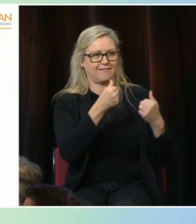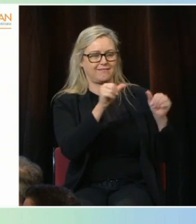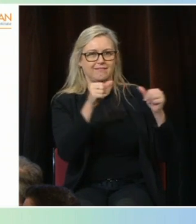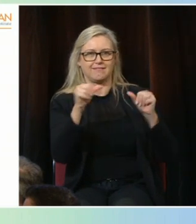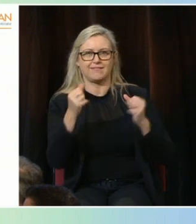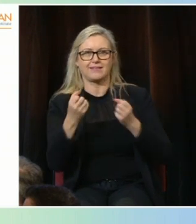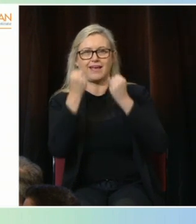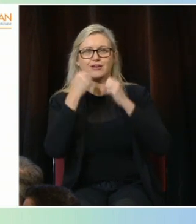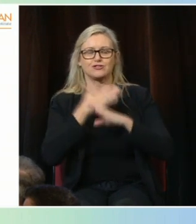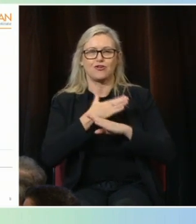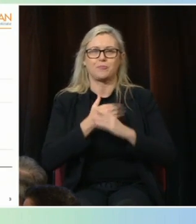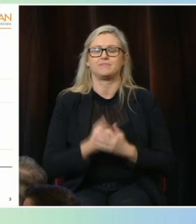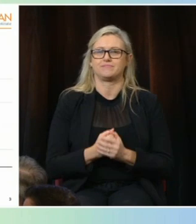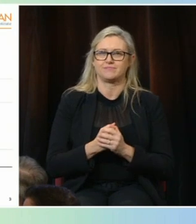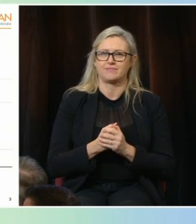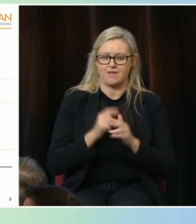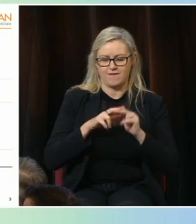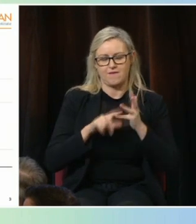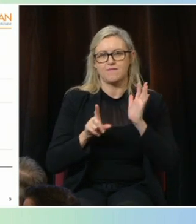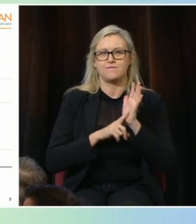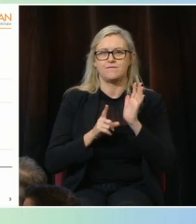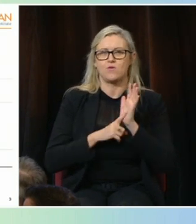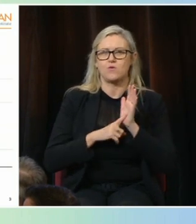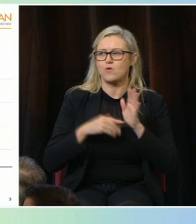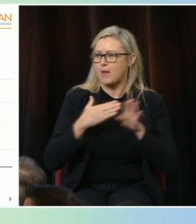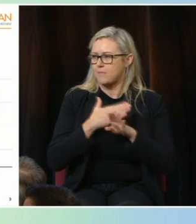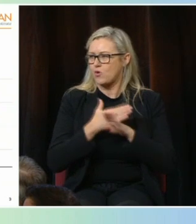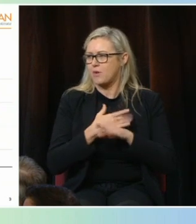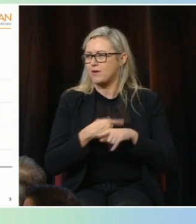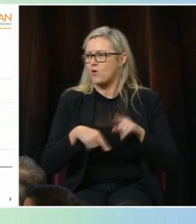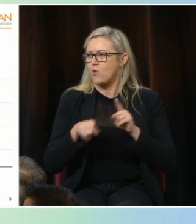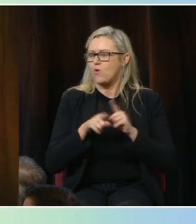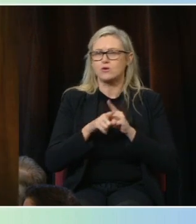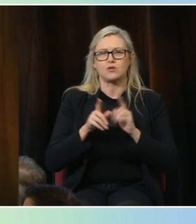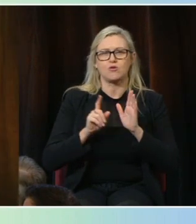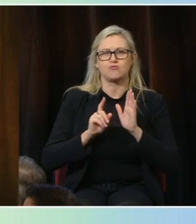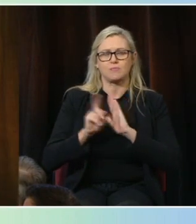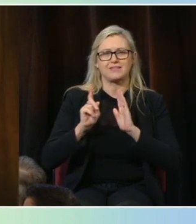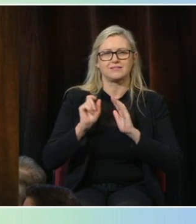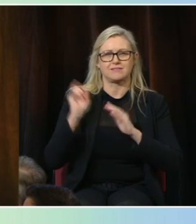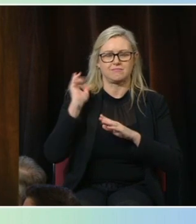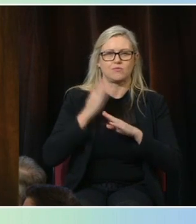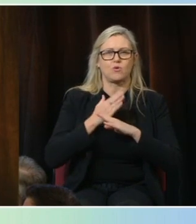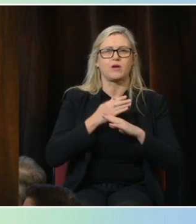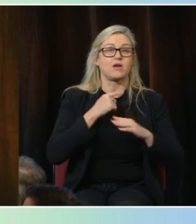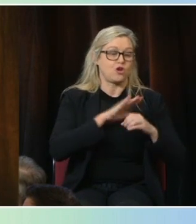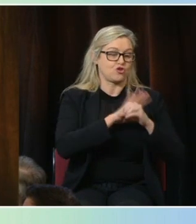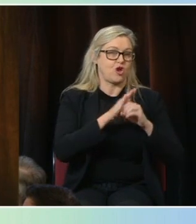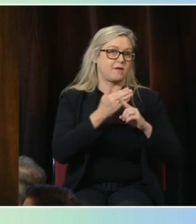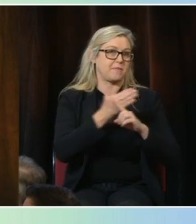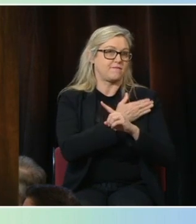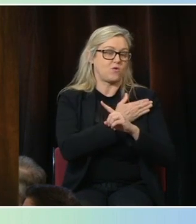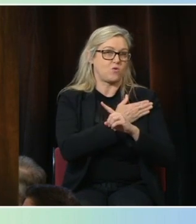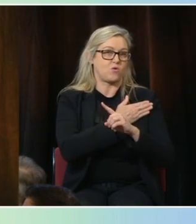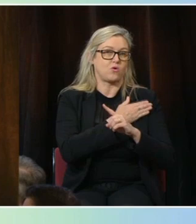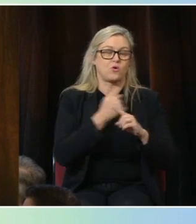full employment also represents pain avoided before covert the average spell of unemployment was almost